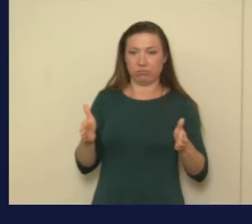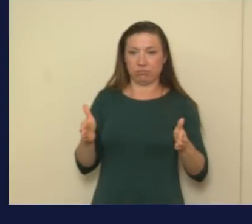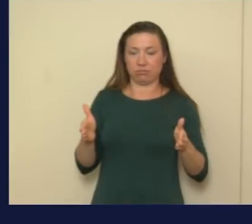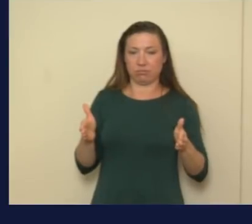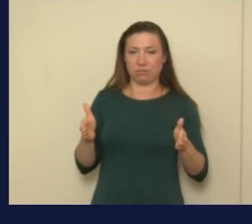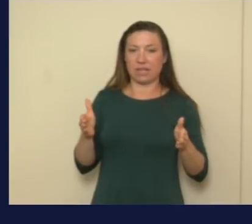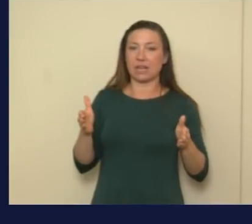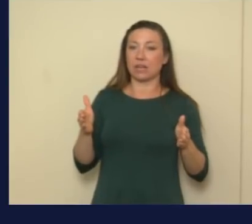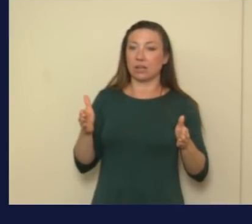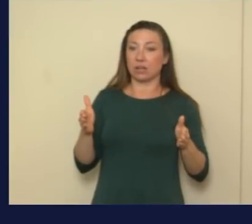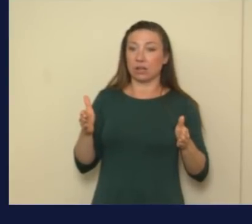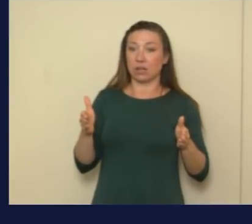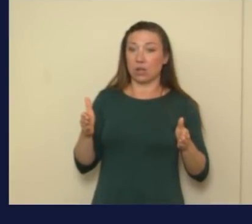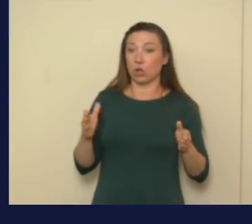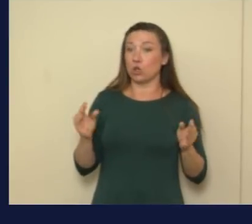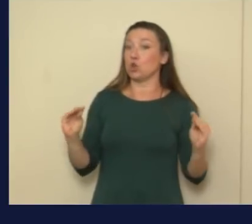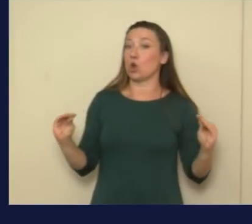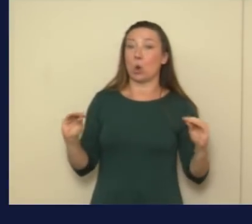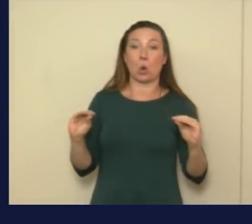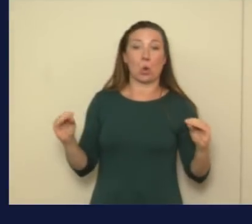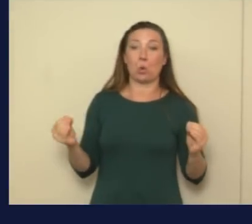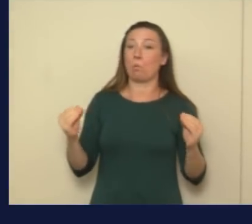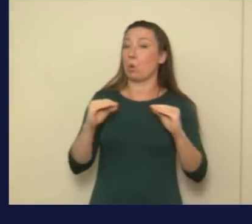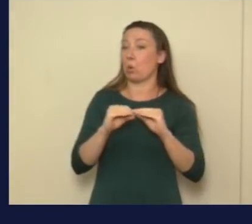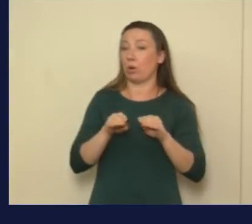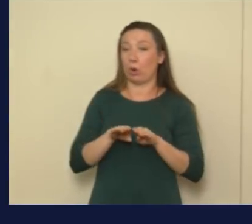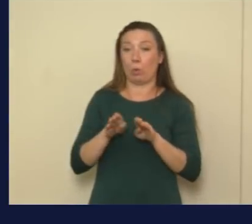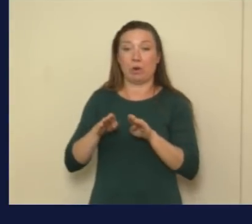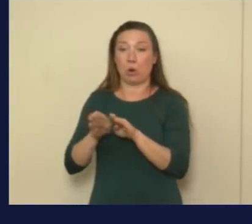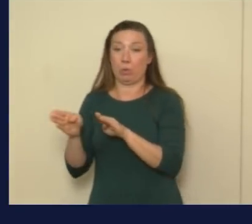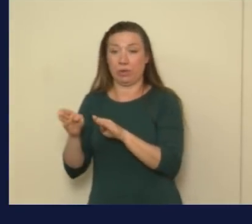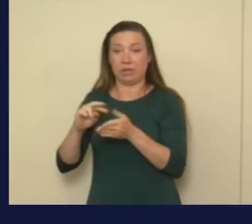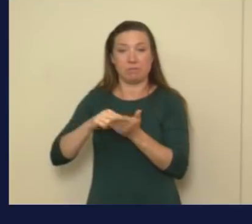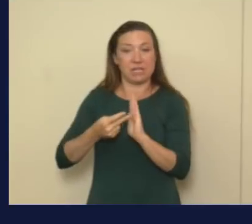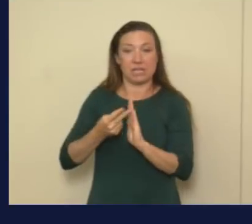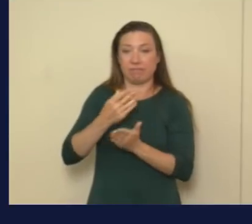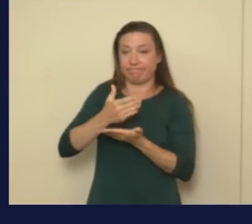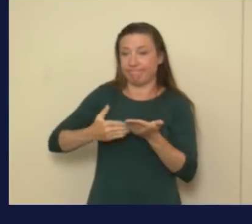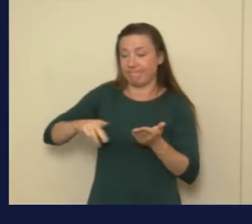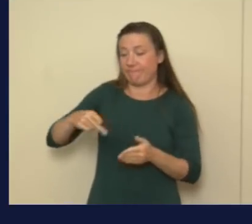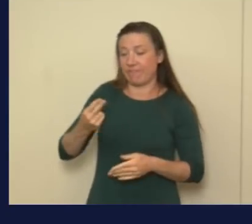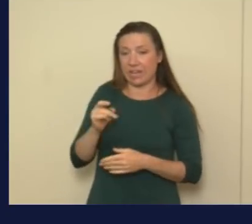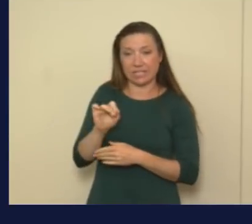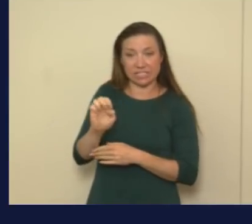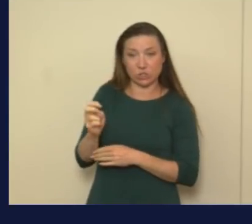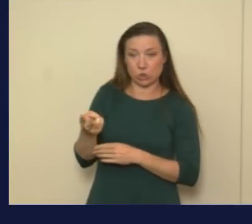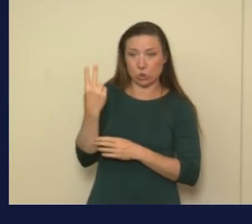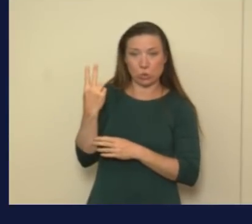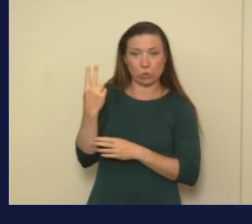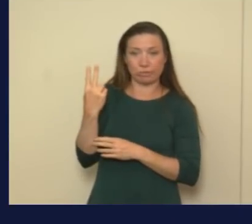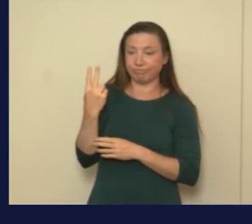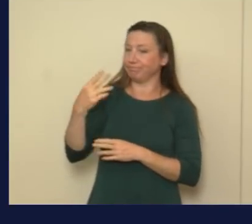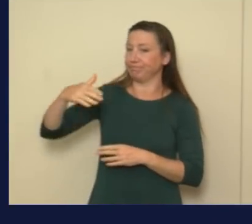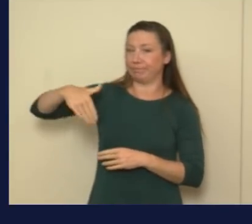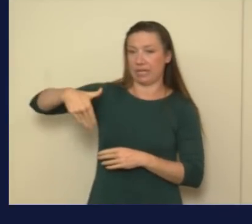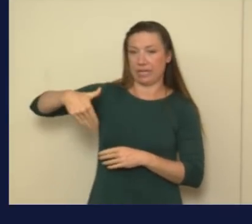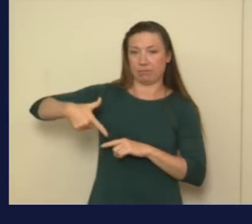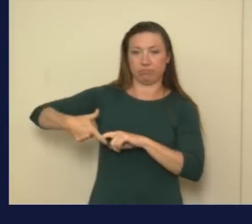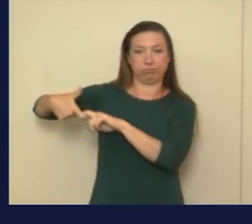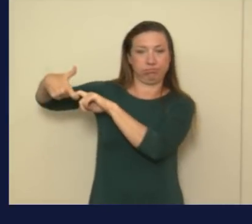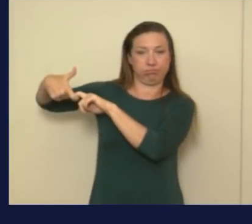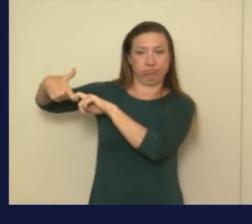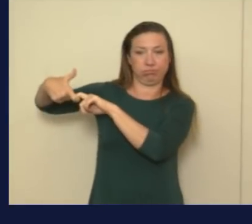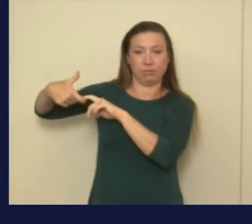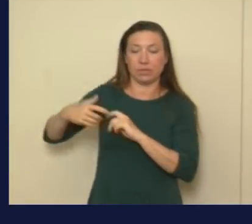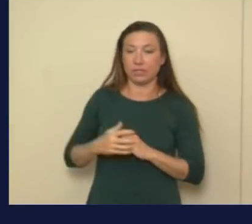reopening is on hold. So we're not going to phase 2. Any businesses that have not been allowed to open are not going to get